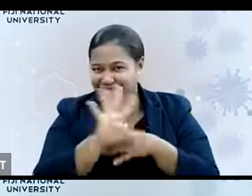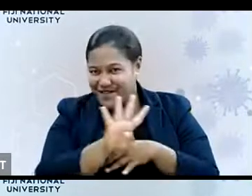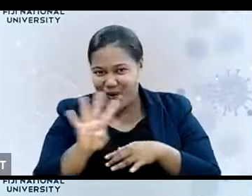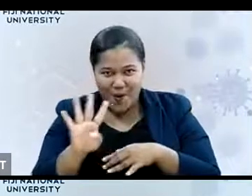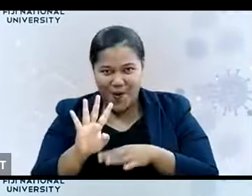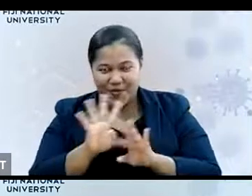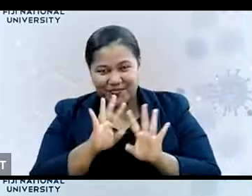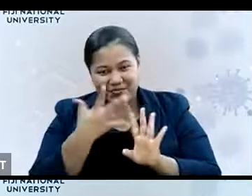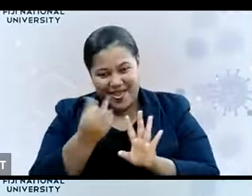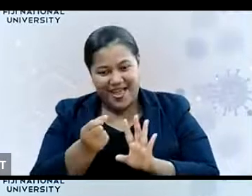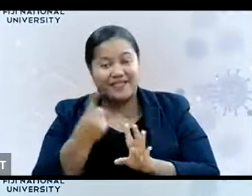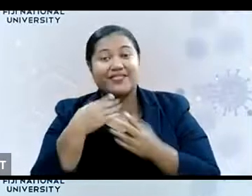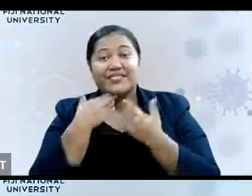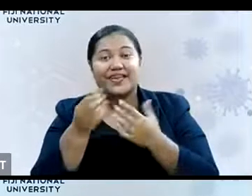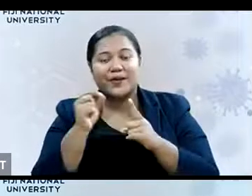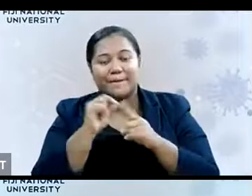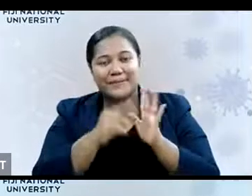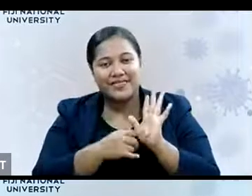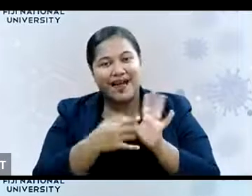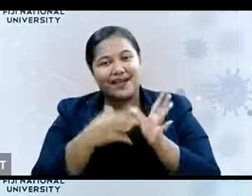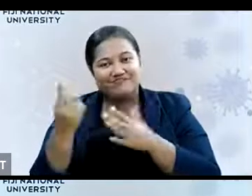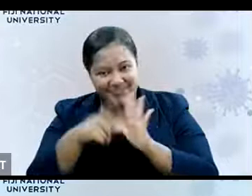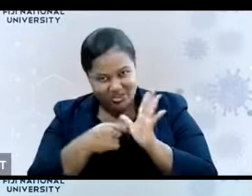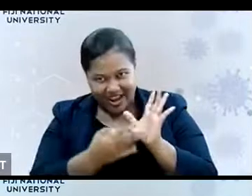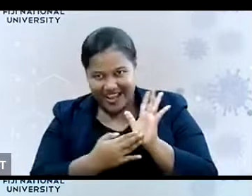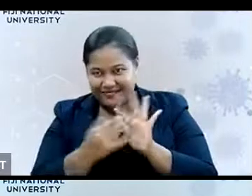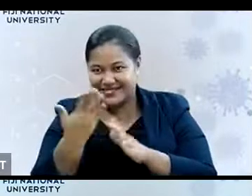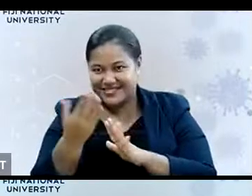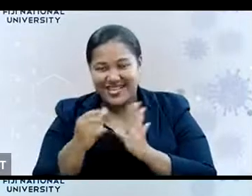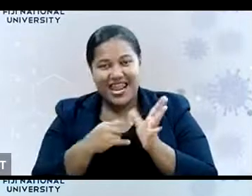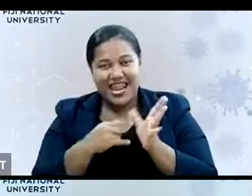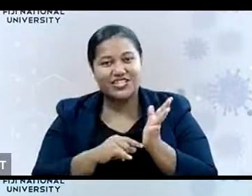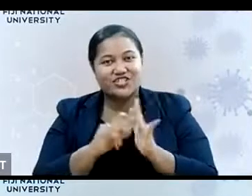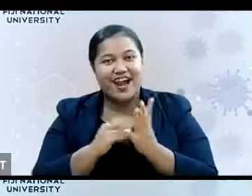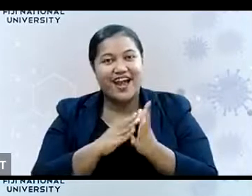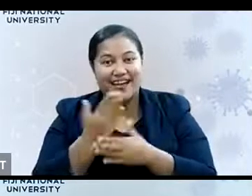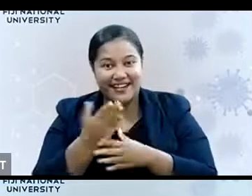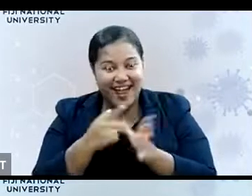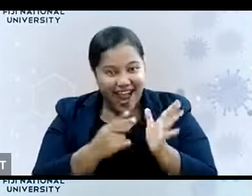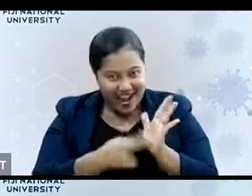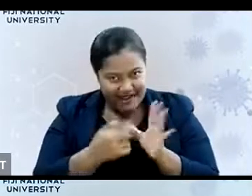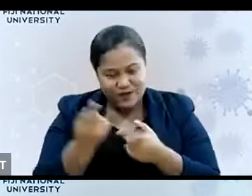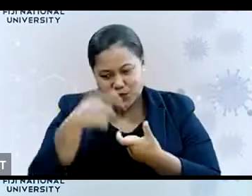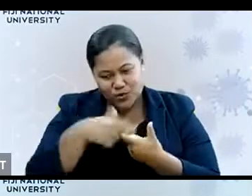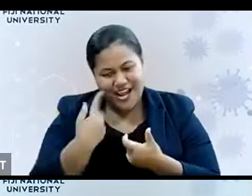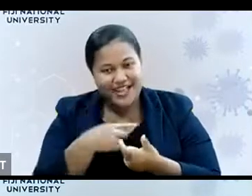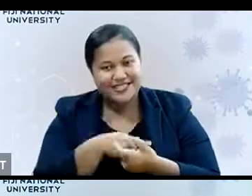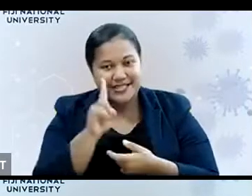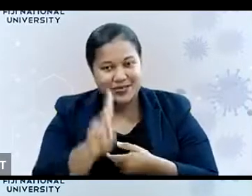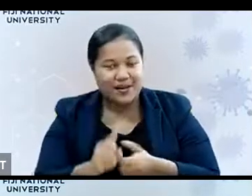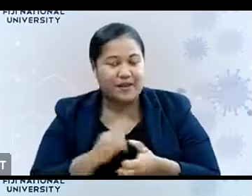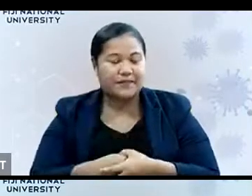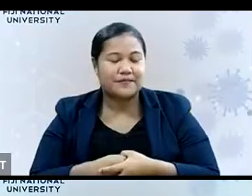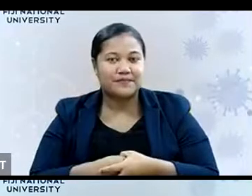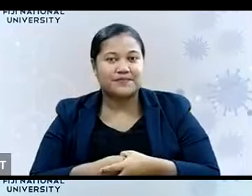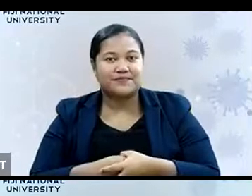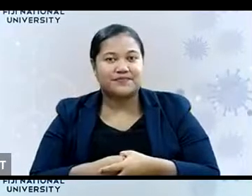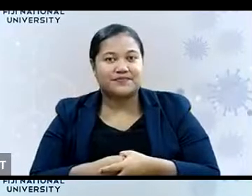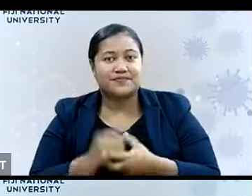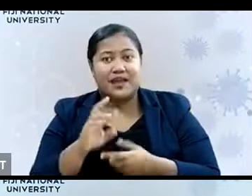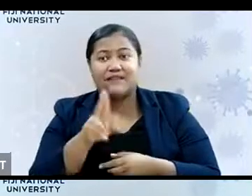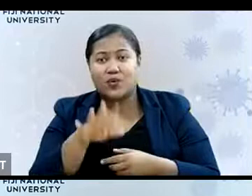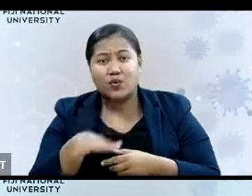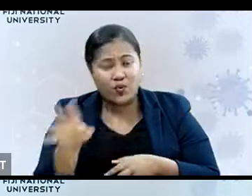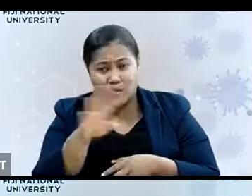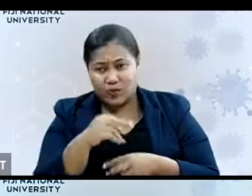Thank you, Peter. Thank you, James. Thank you, Alicia. And thank you, Anna, for joining us today. And for those